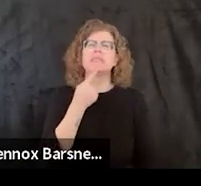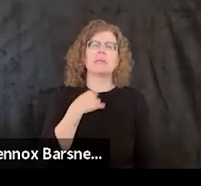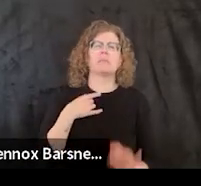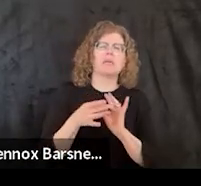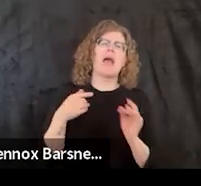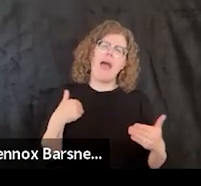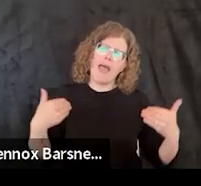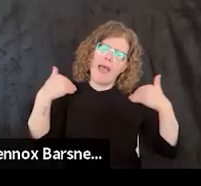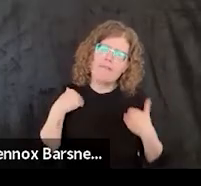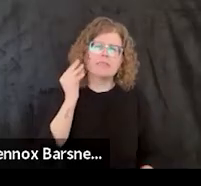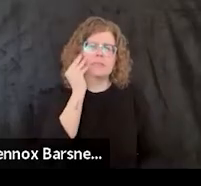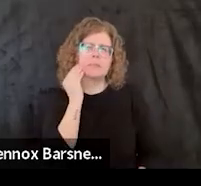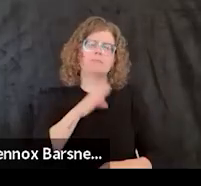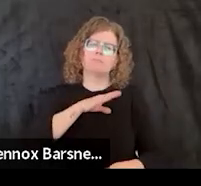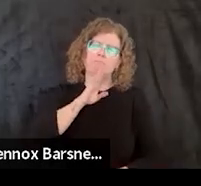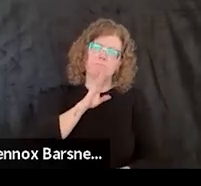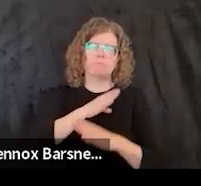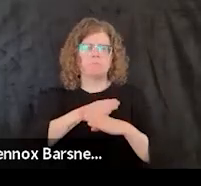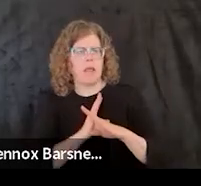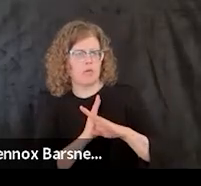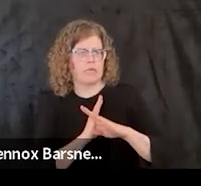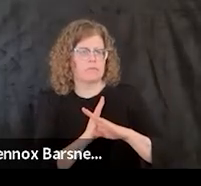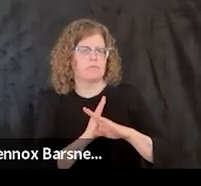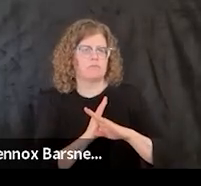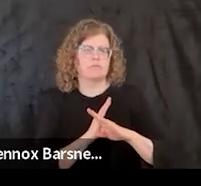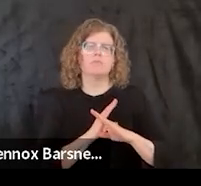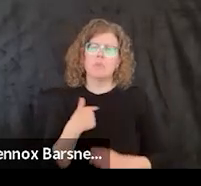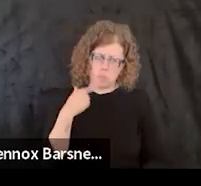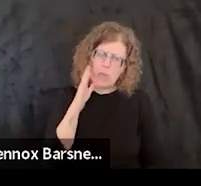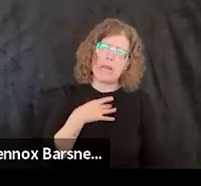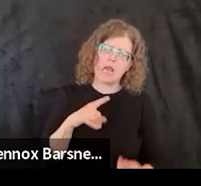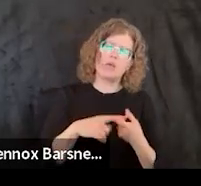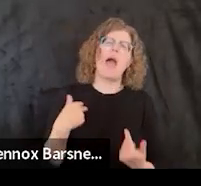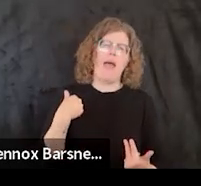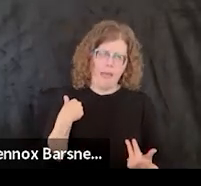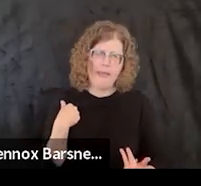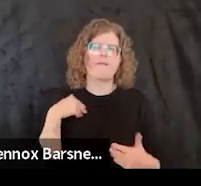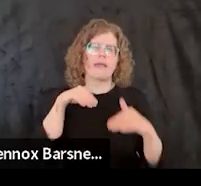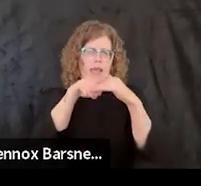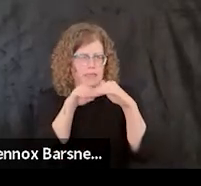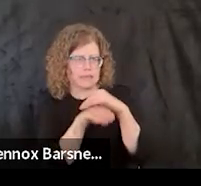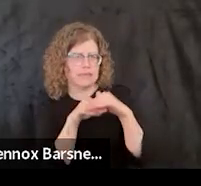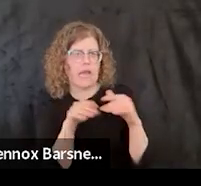barriers and are interested in accessing paid application assistance.